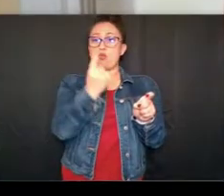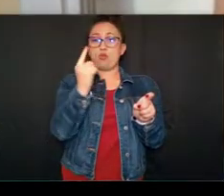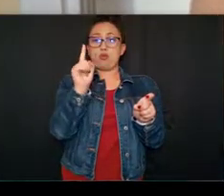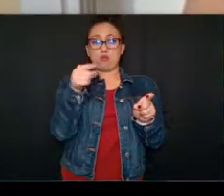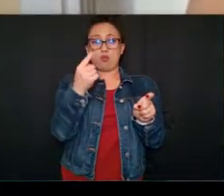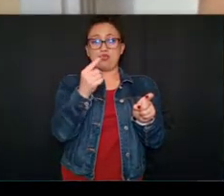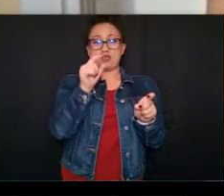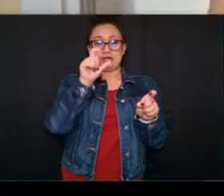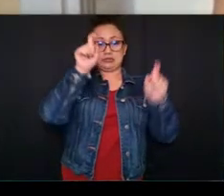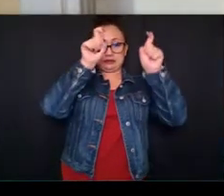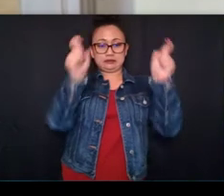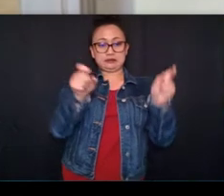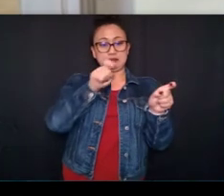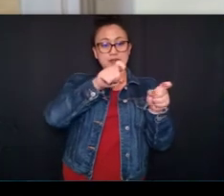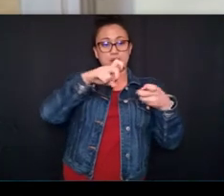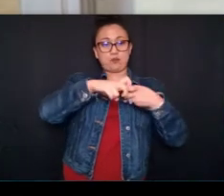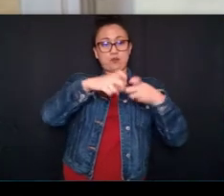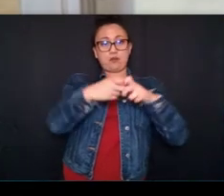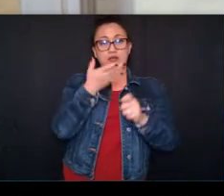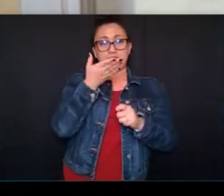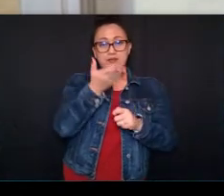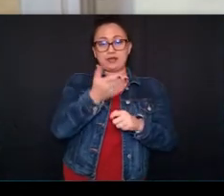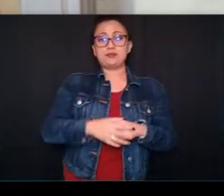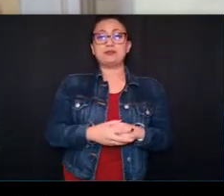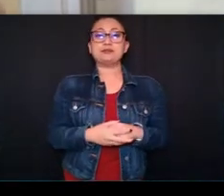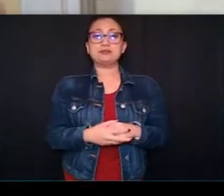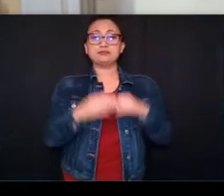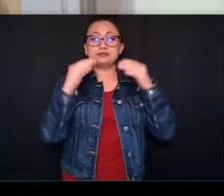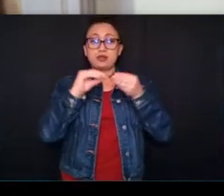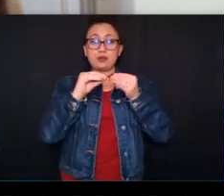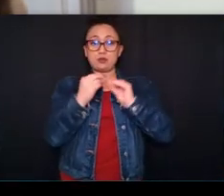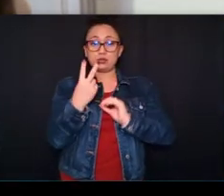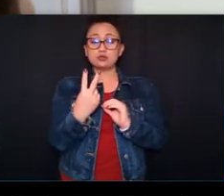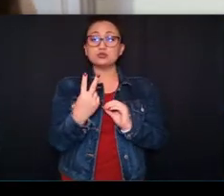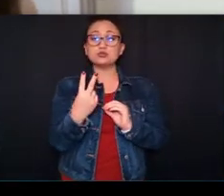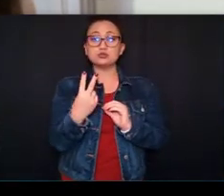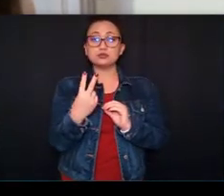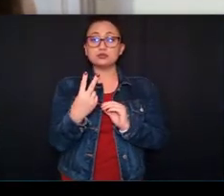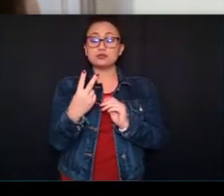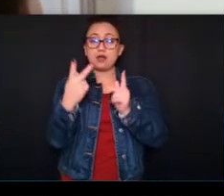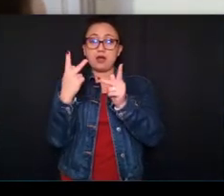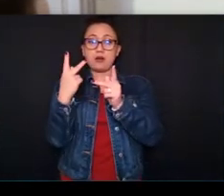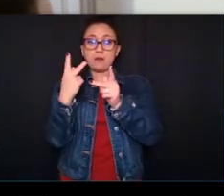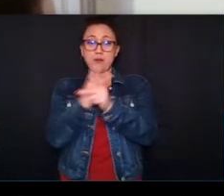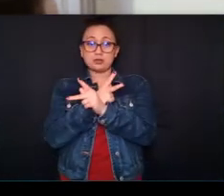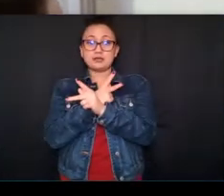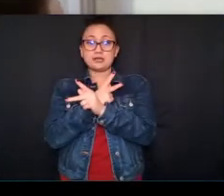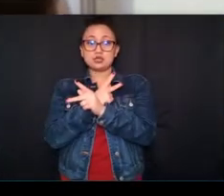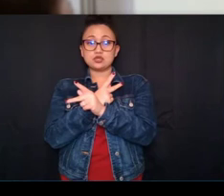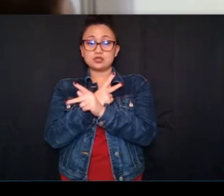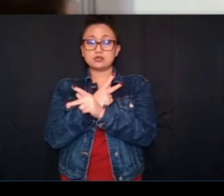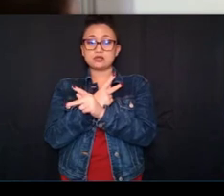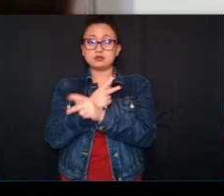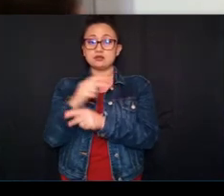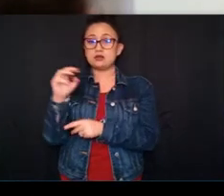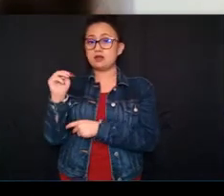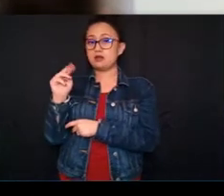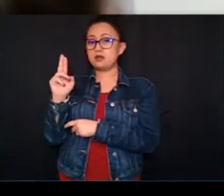first. Number two, the next thing in the order is you want to do multiplication